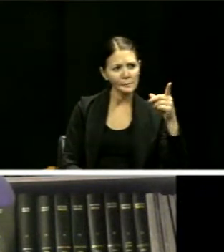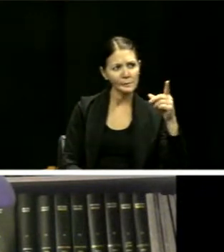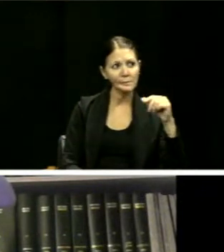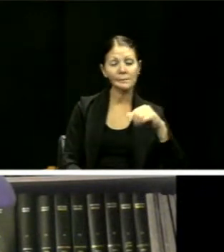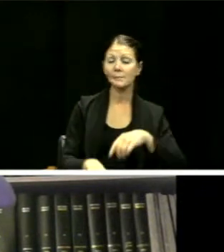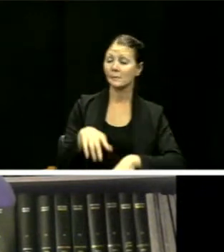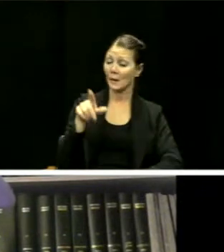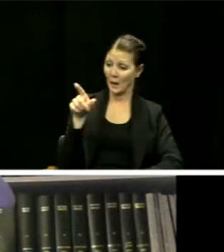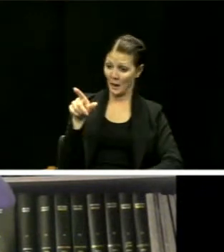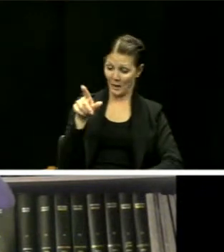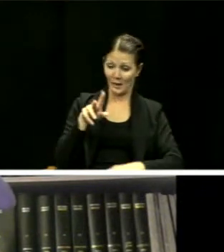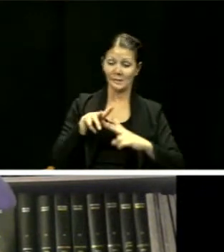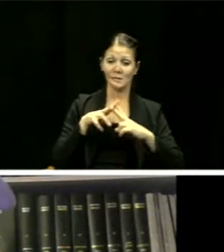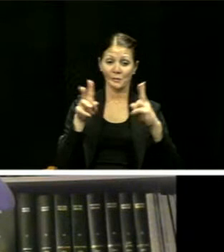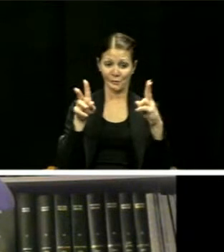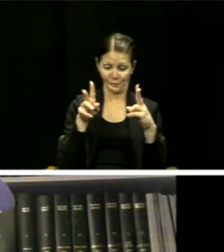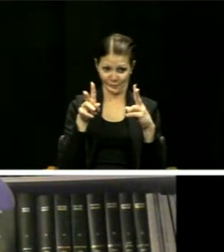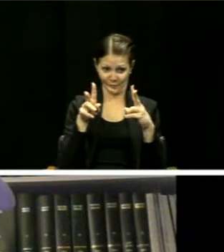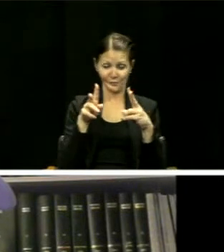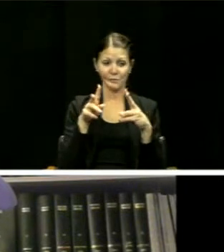That is a very